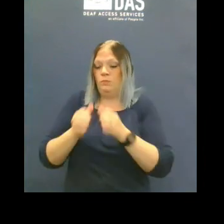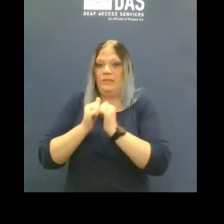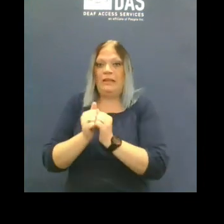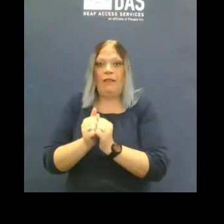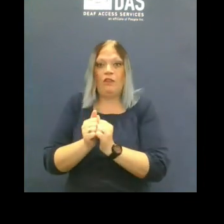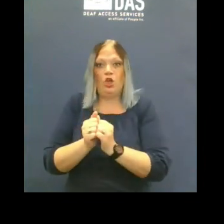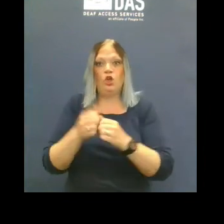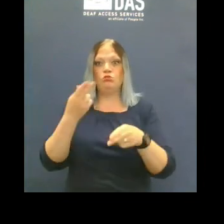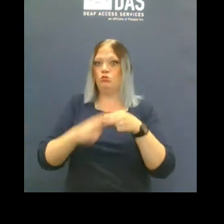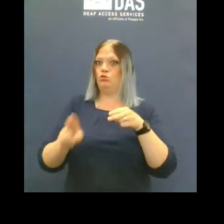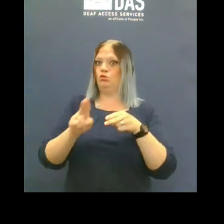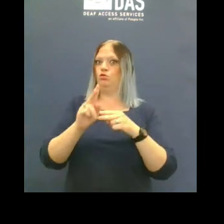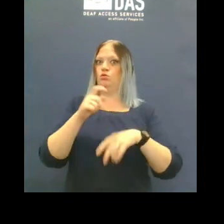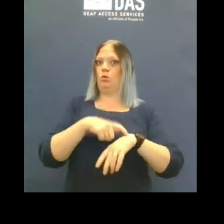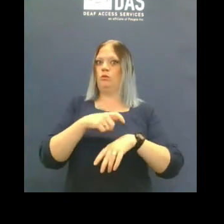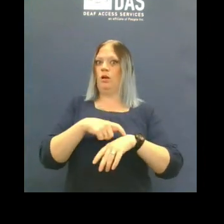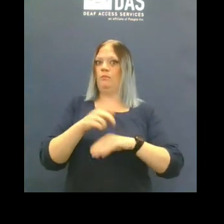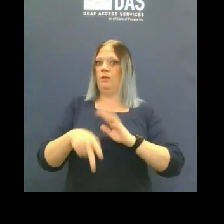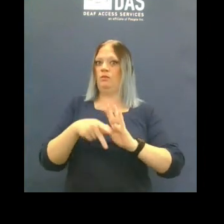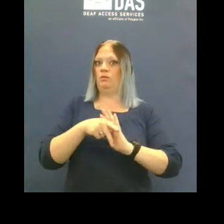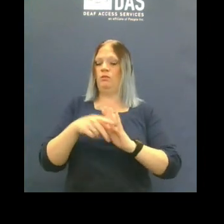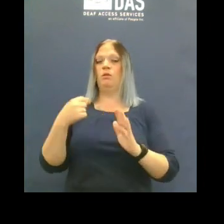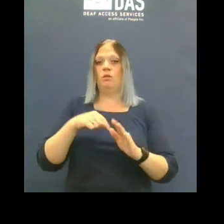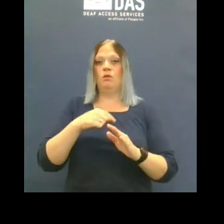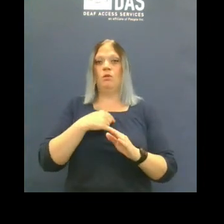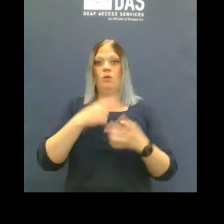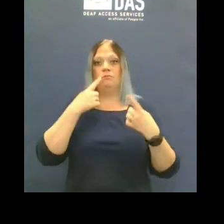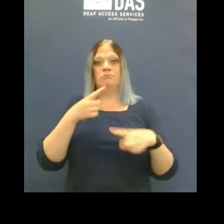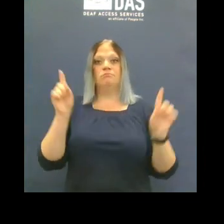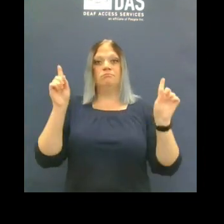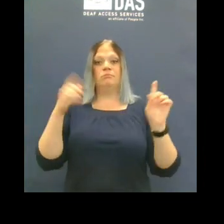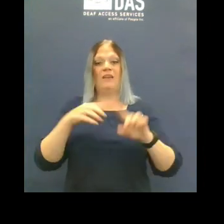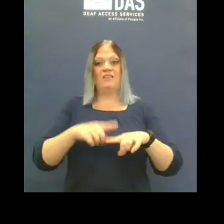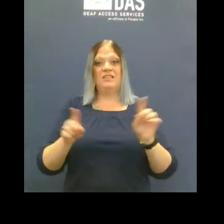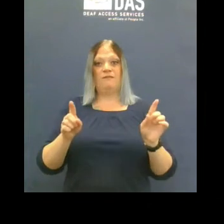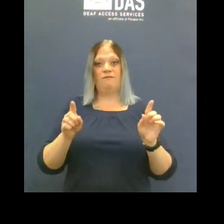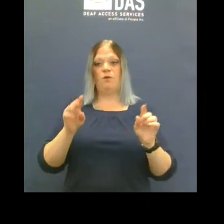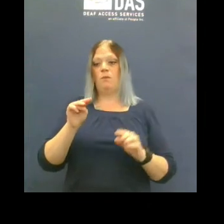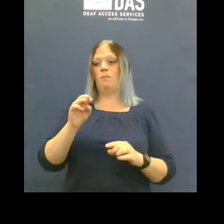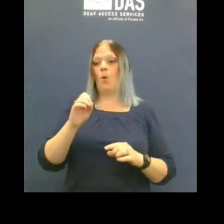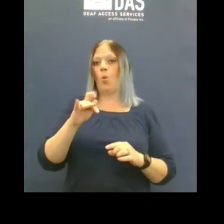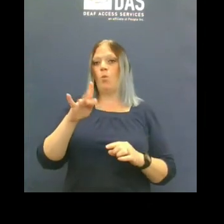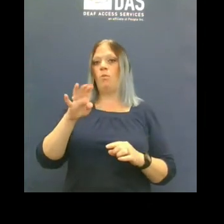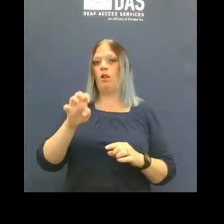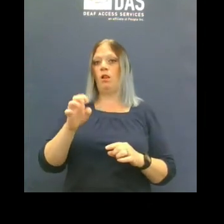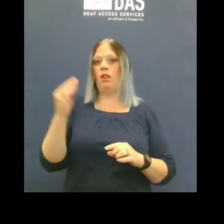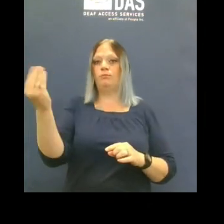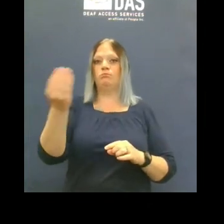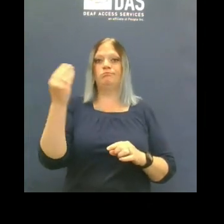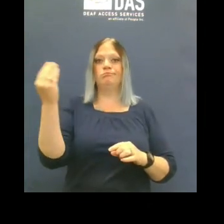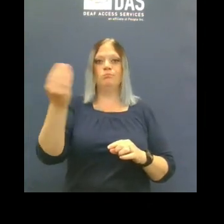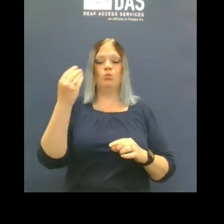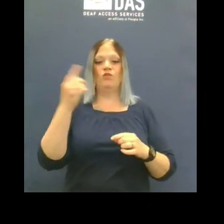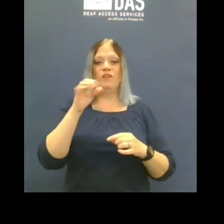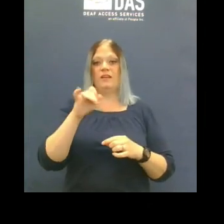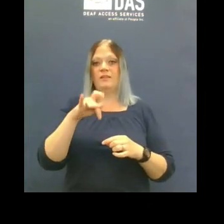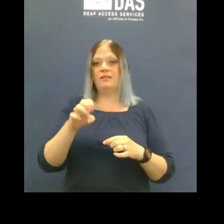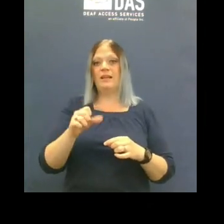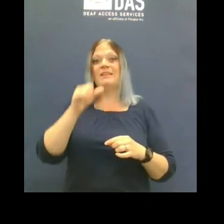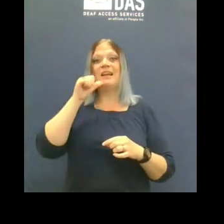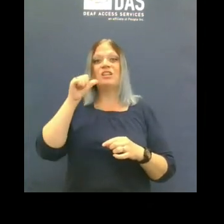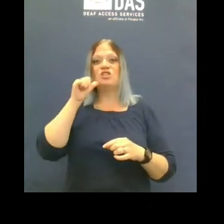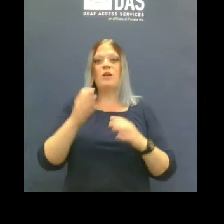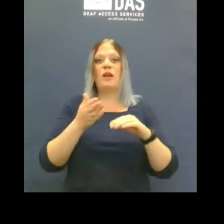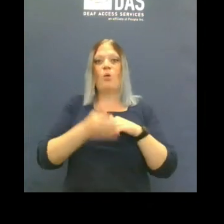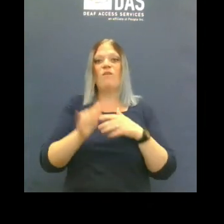a very, very short period of time, we've managed to put together these different mobile sites. And yesterday alone, there were over 500